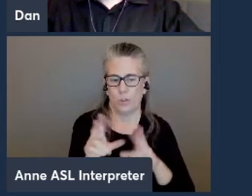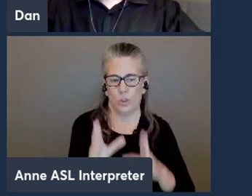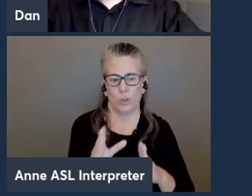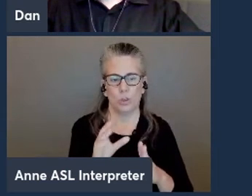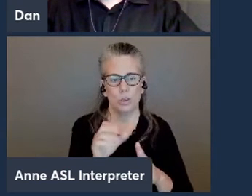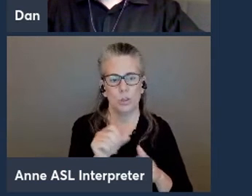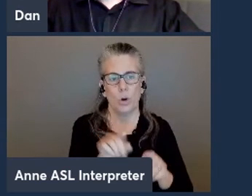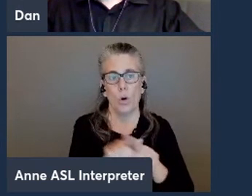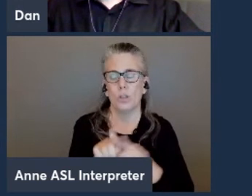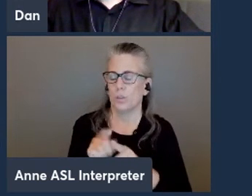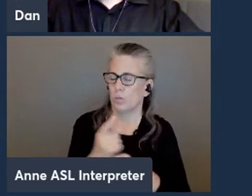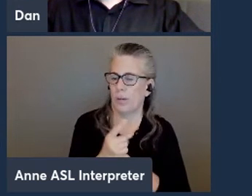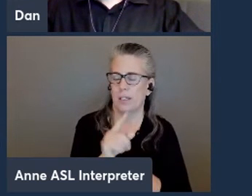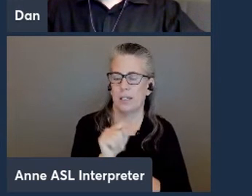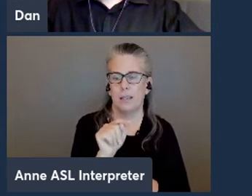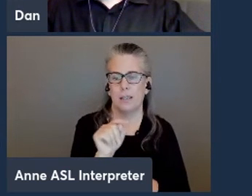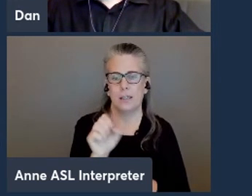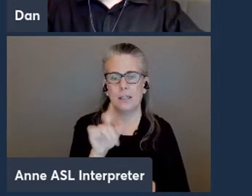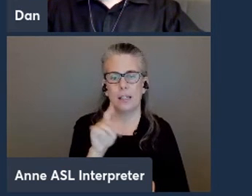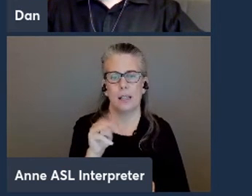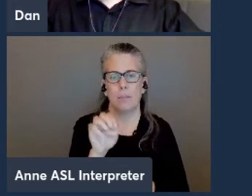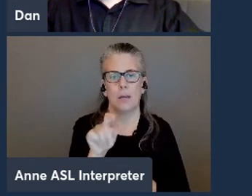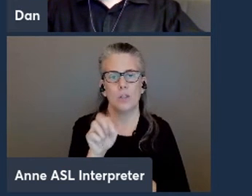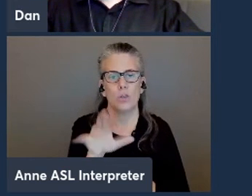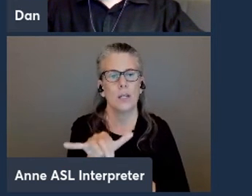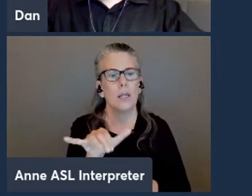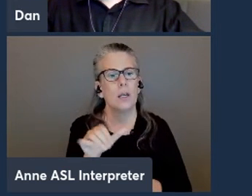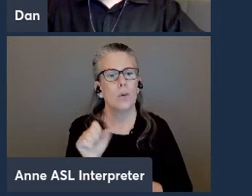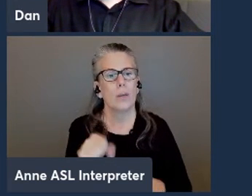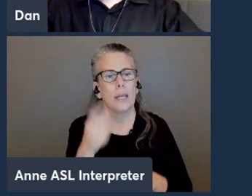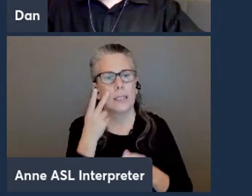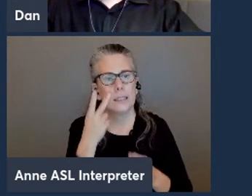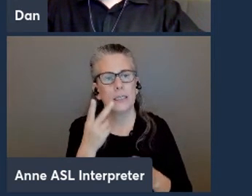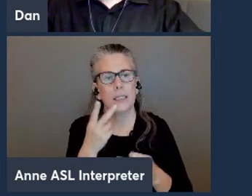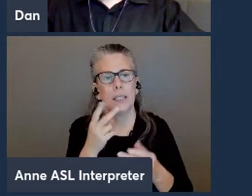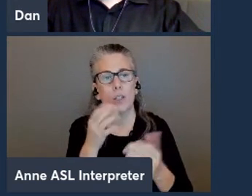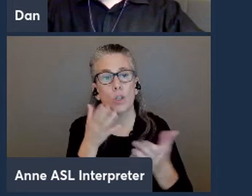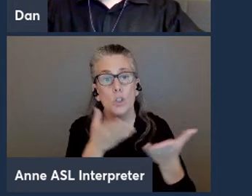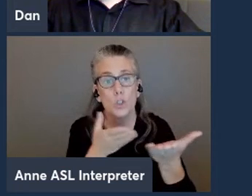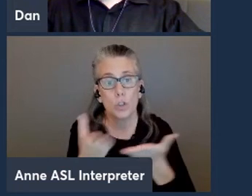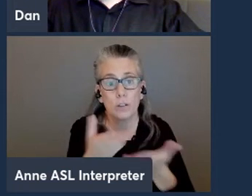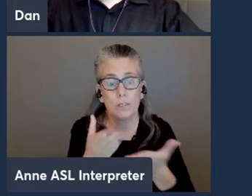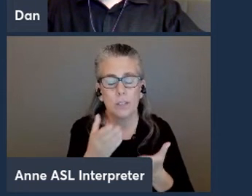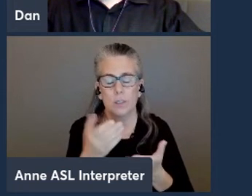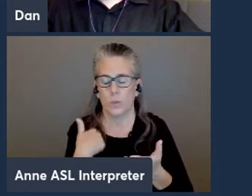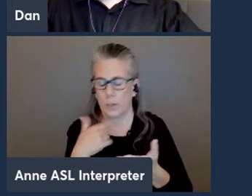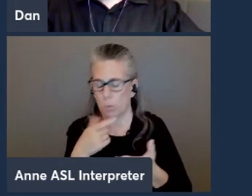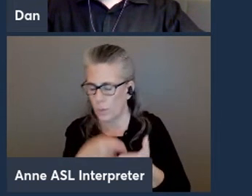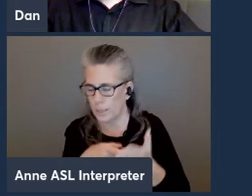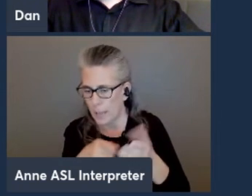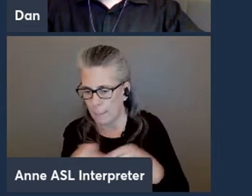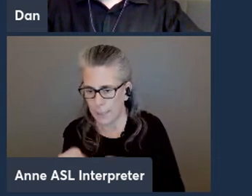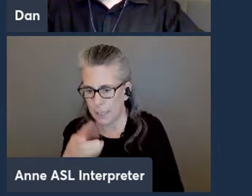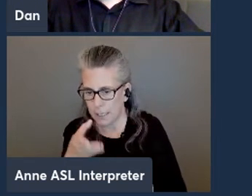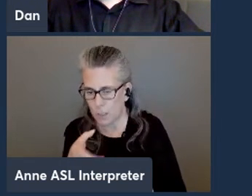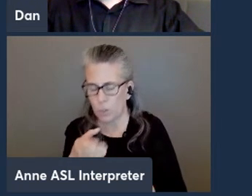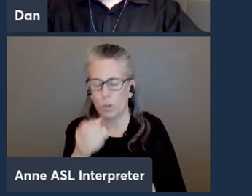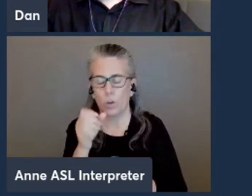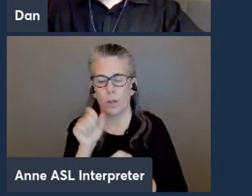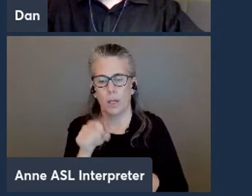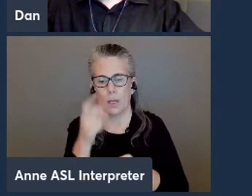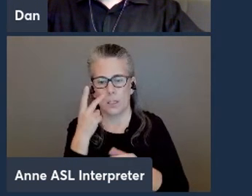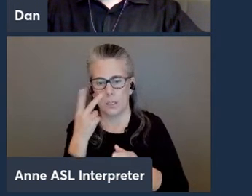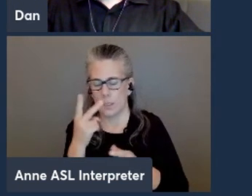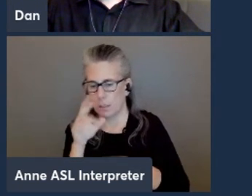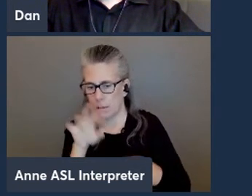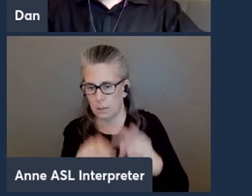watch the servers. We have a look at the servers. What's happening here? Do we have any errors? Does something break down? But we don't really see, don't really have